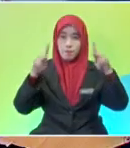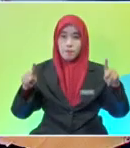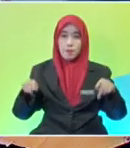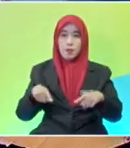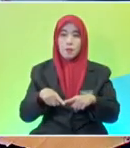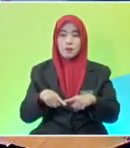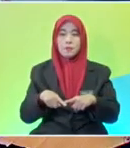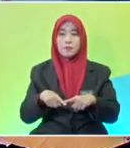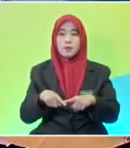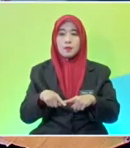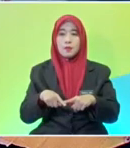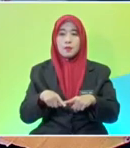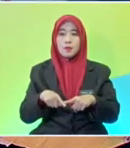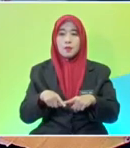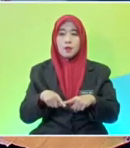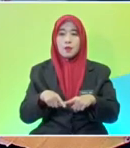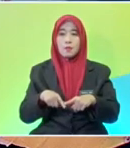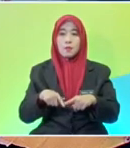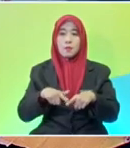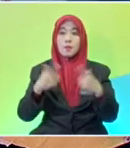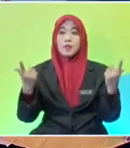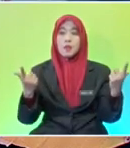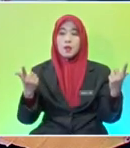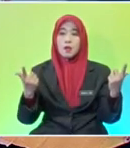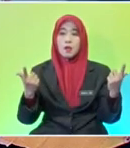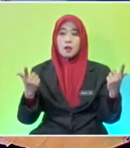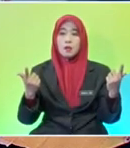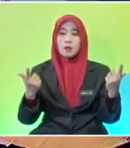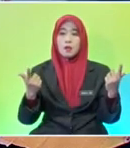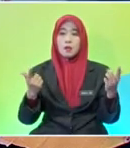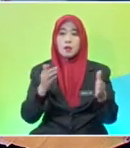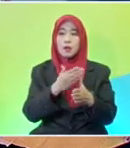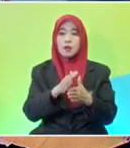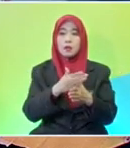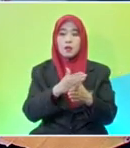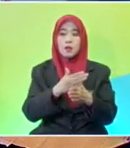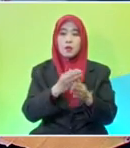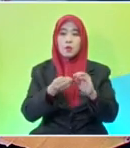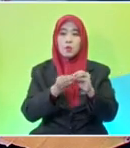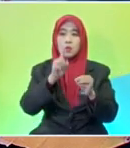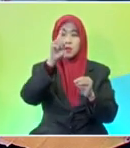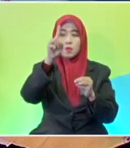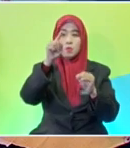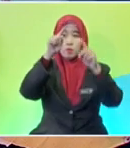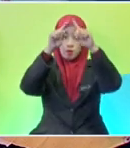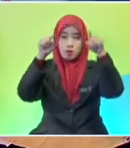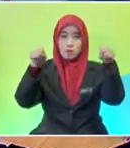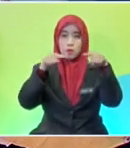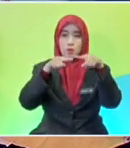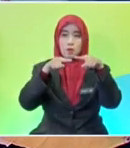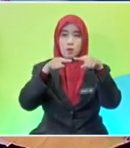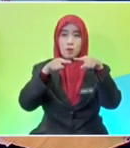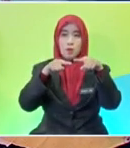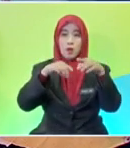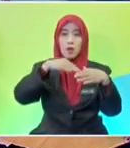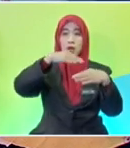pyramid, okay, there are different, we can say the triangle shape here, right? Right. On top